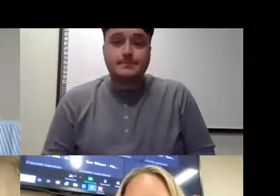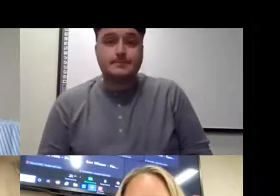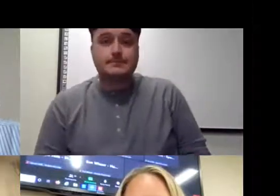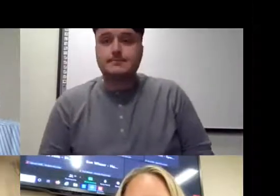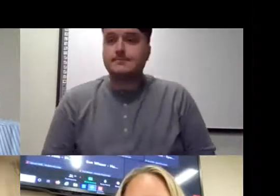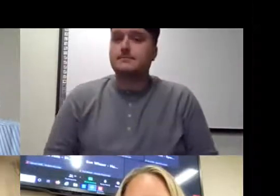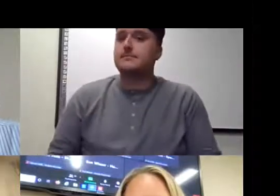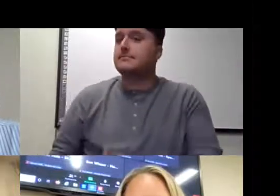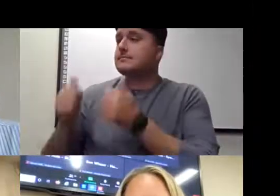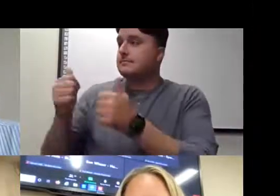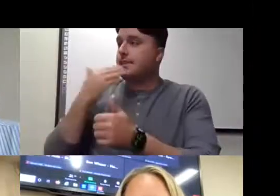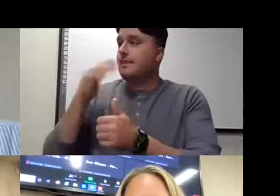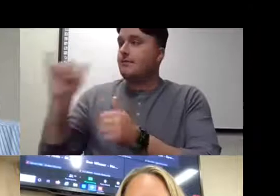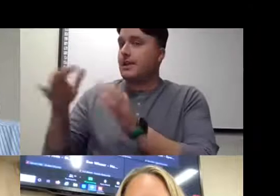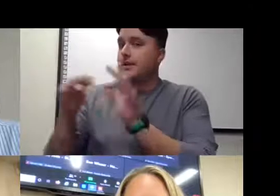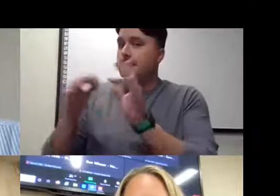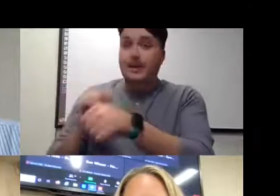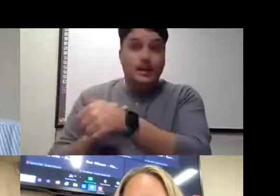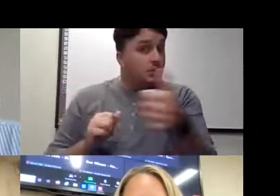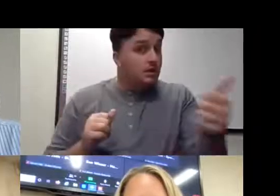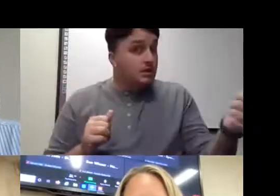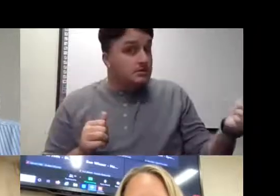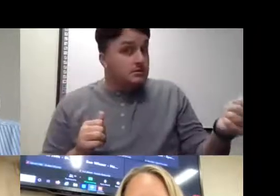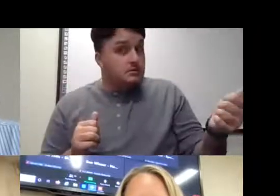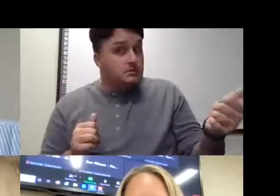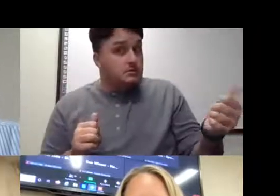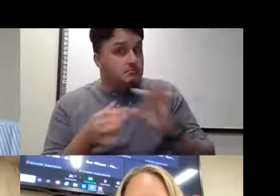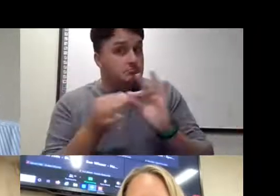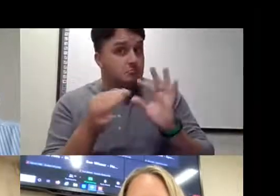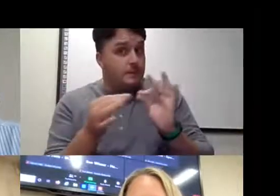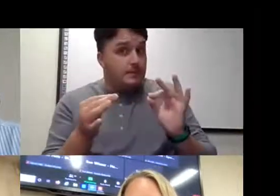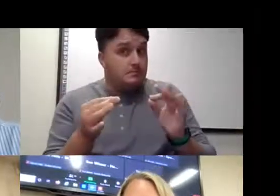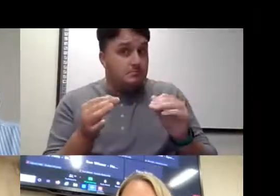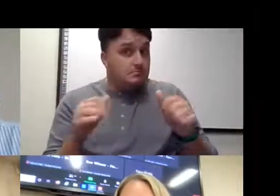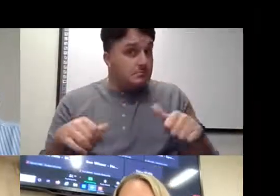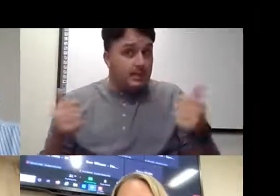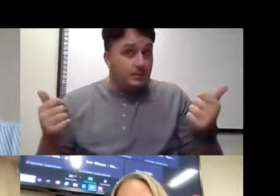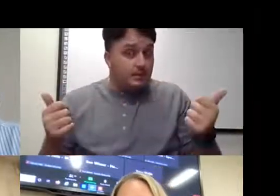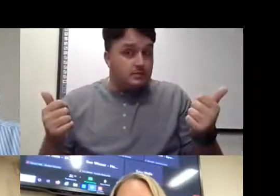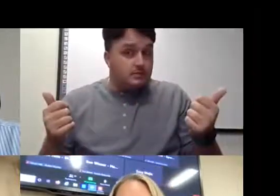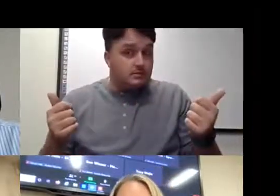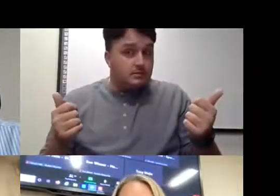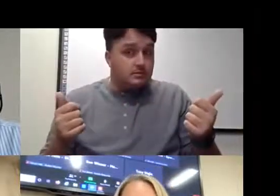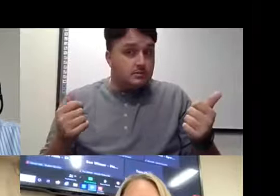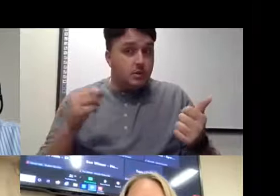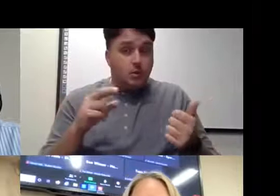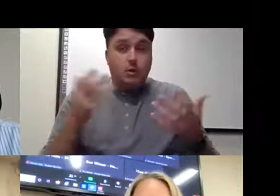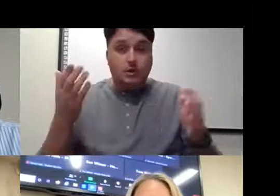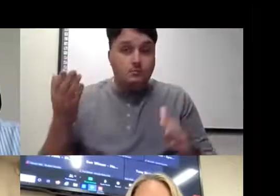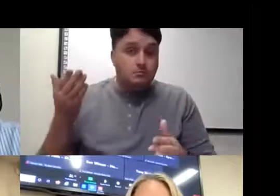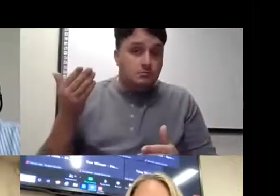Great, thank you for that comment. Anyone else would like to make a comment, or I'll entertain a motion on this